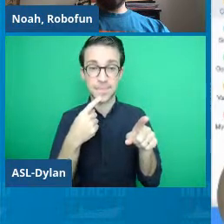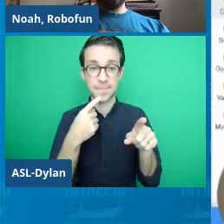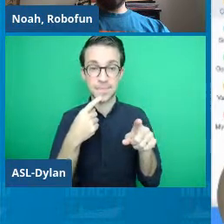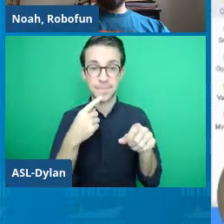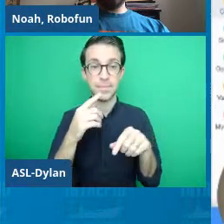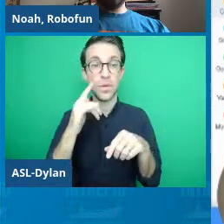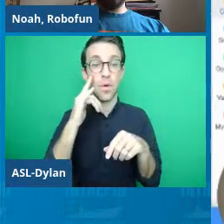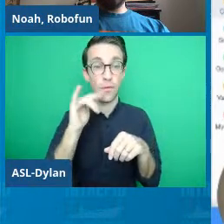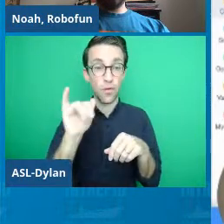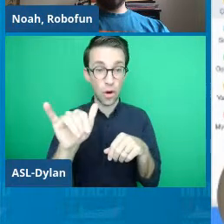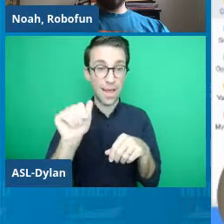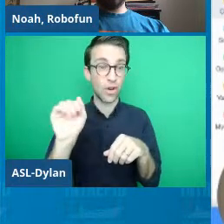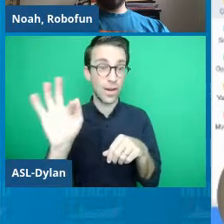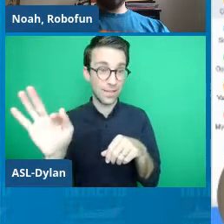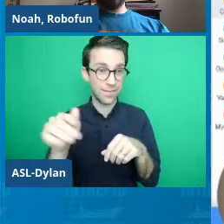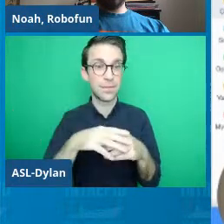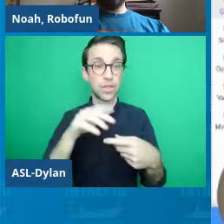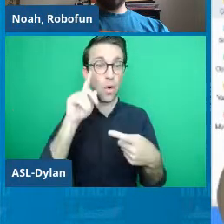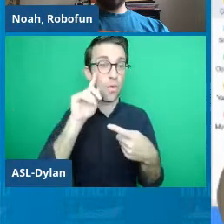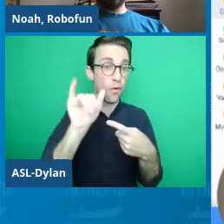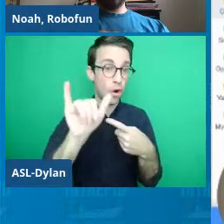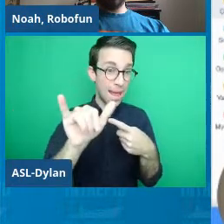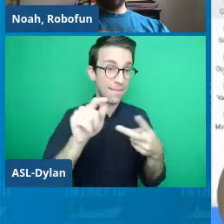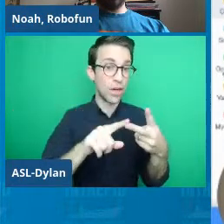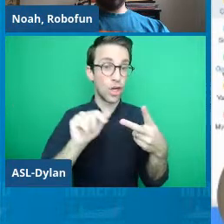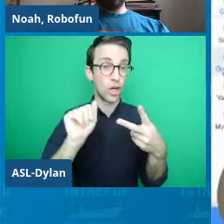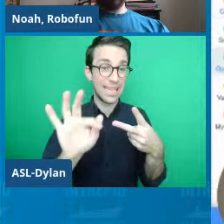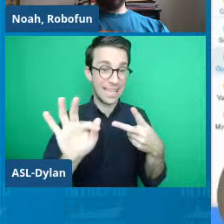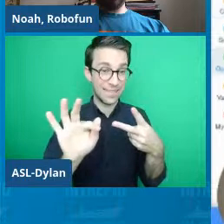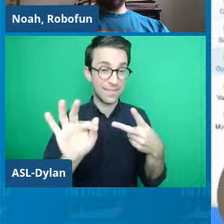green flag's clicked, forever if,